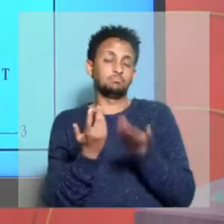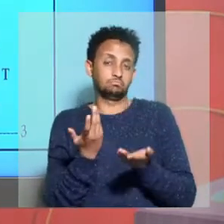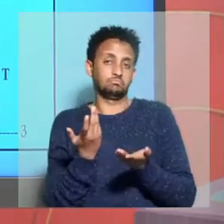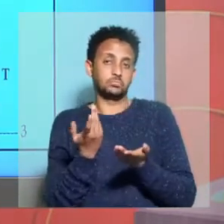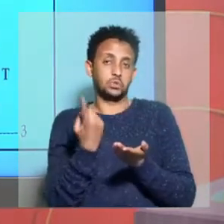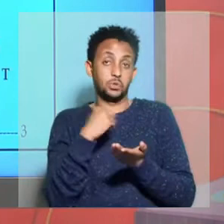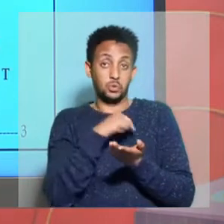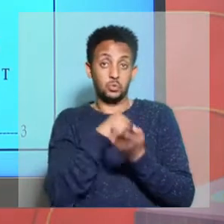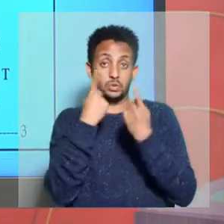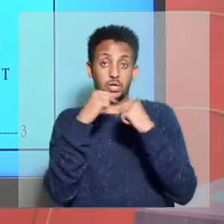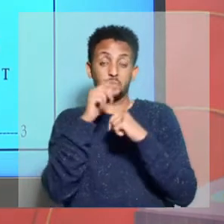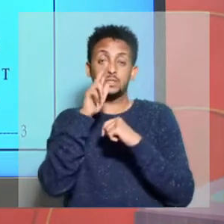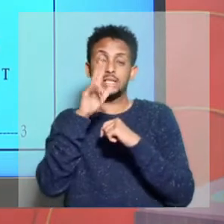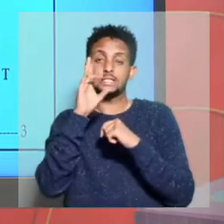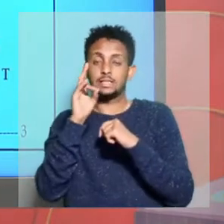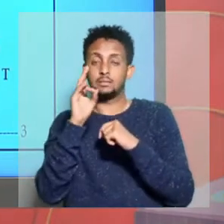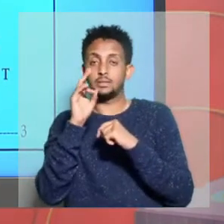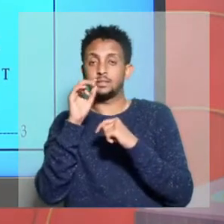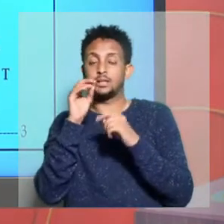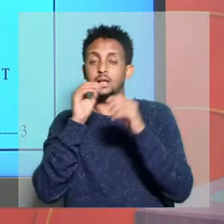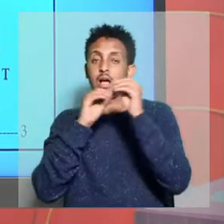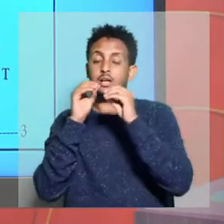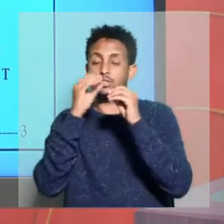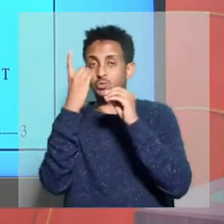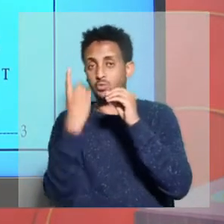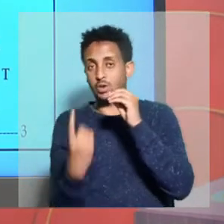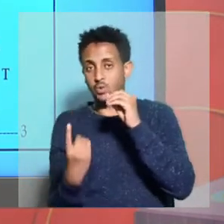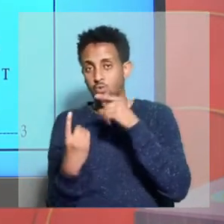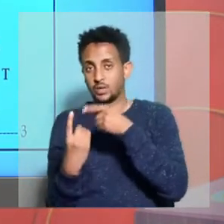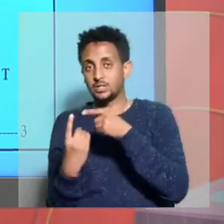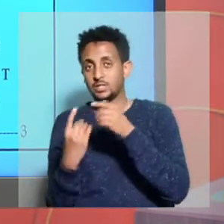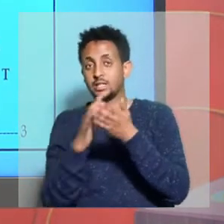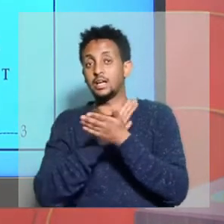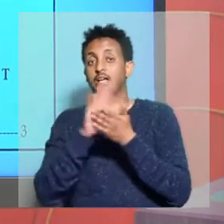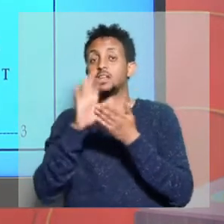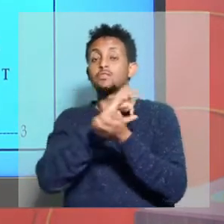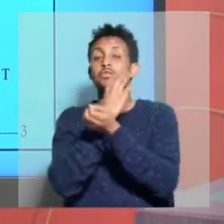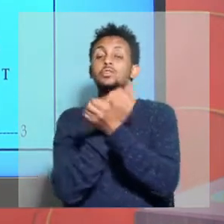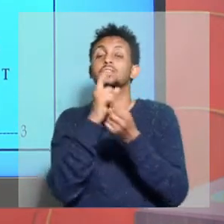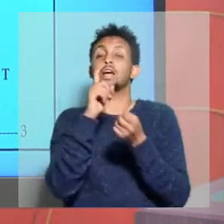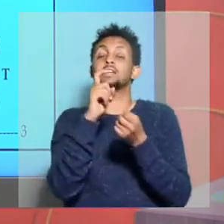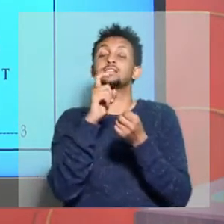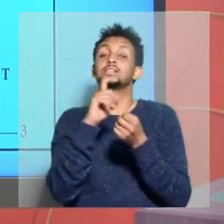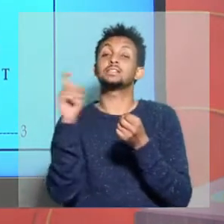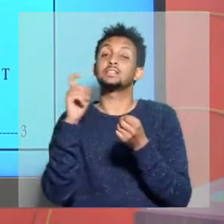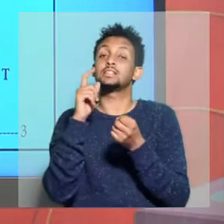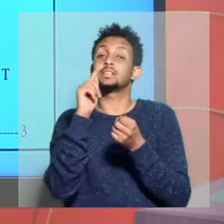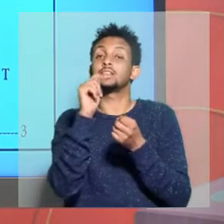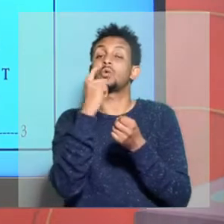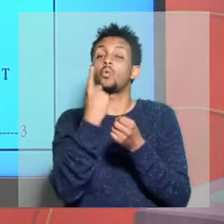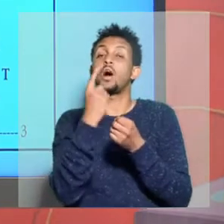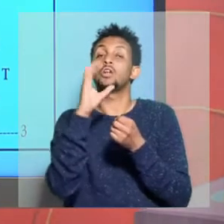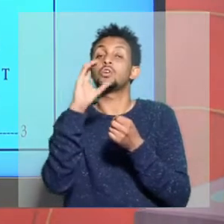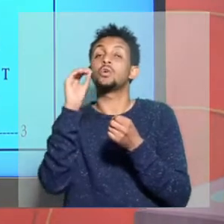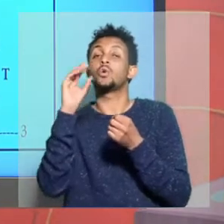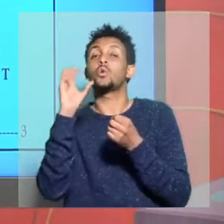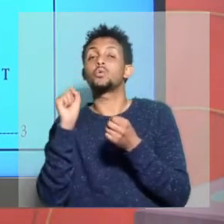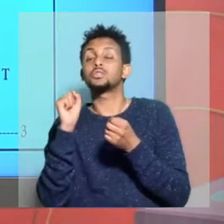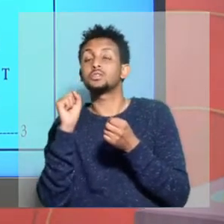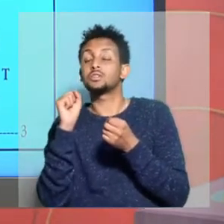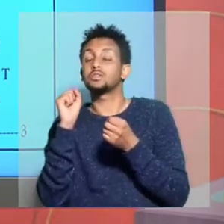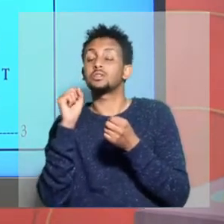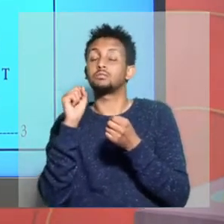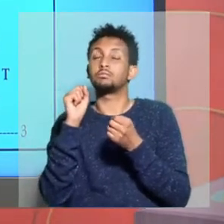So here we have 30 Newton and it's acting downward. The net force acting along the x-axis are T1 cos theta 1